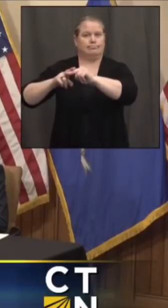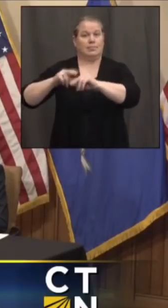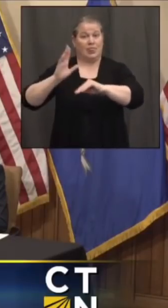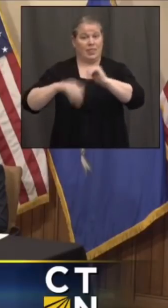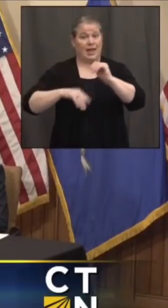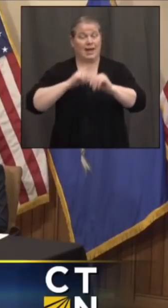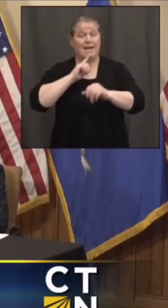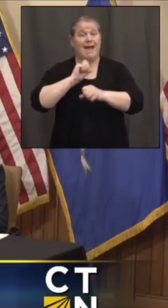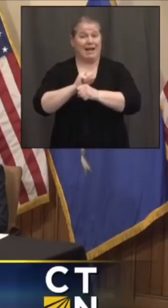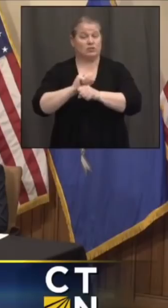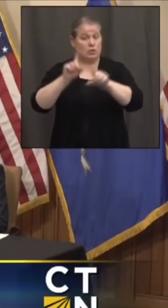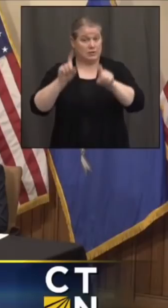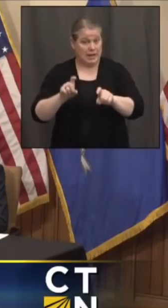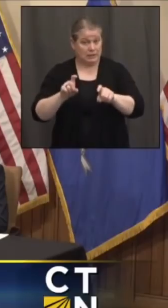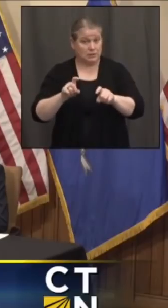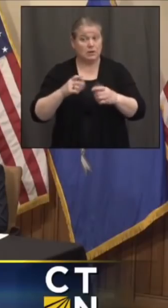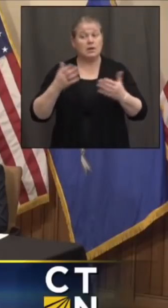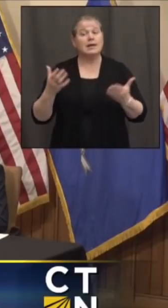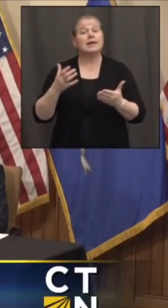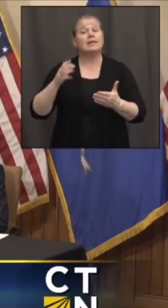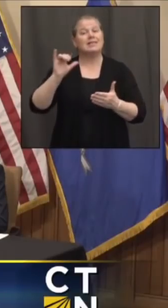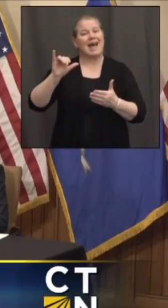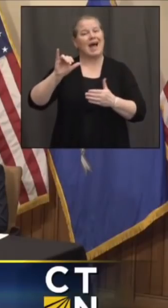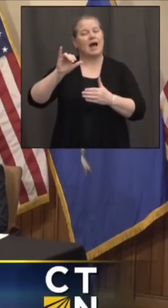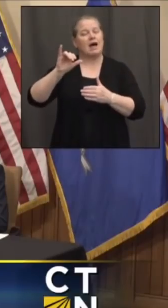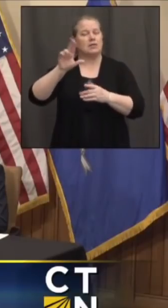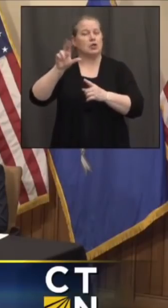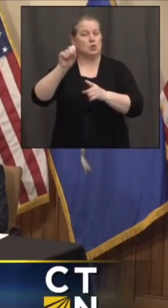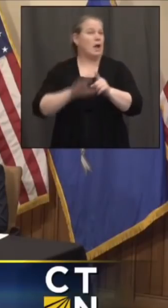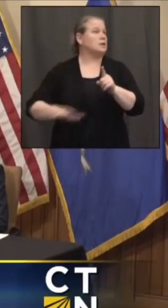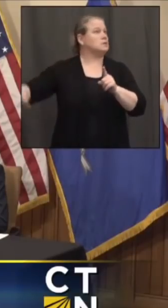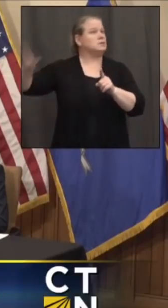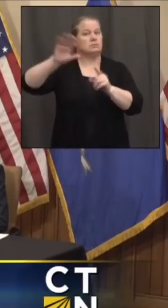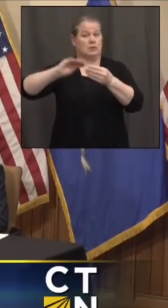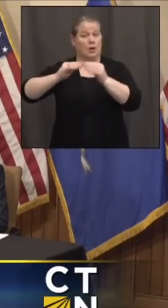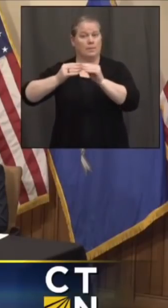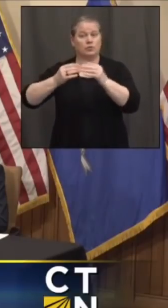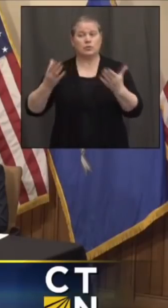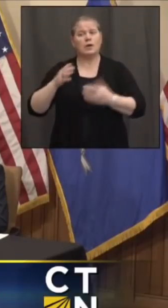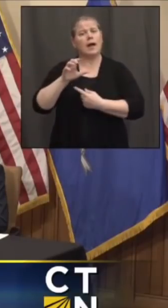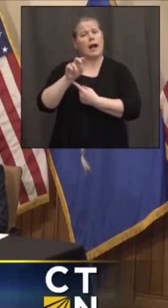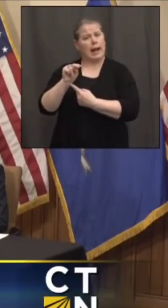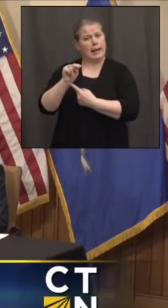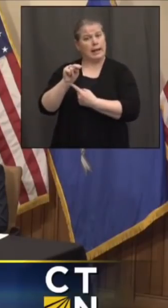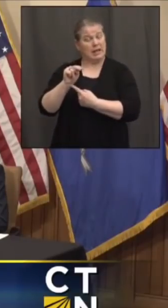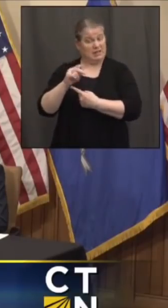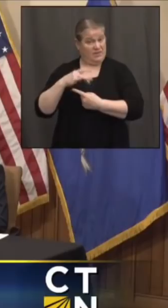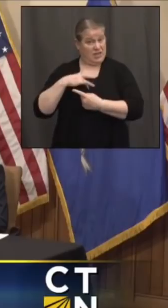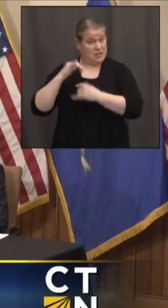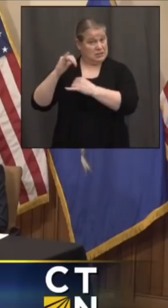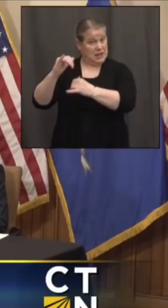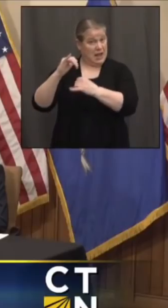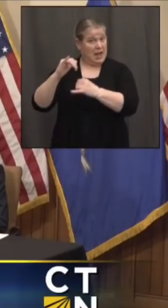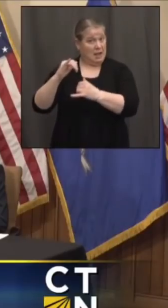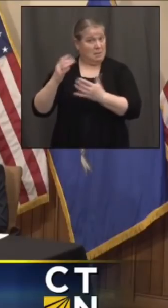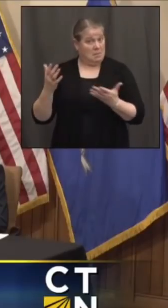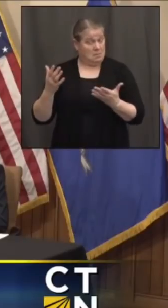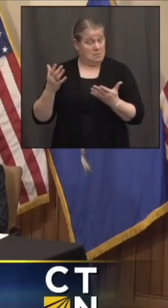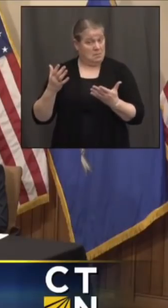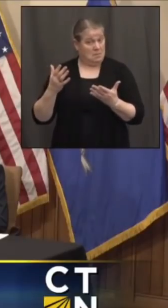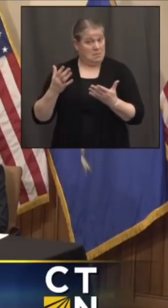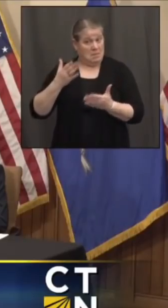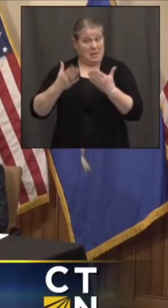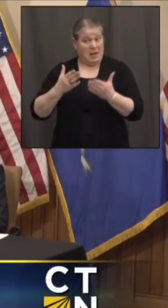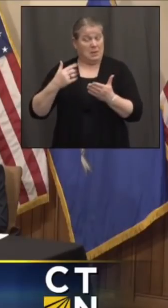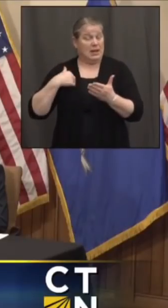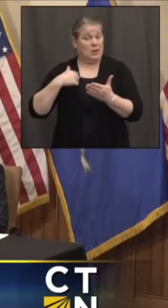Or and do we have a more accurate figure? And if so, do you think that's any part of this downward trend is